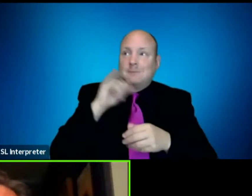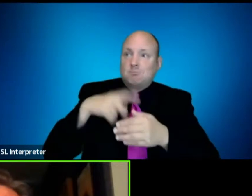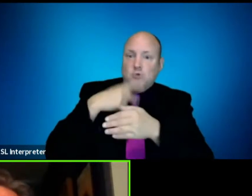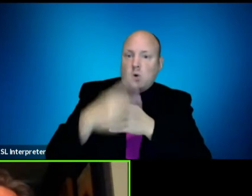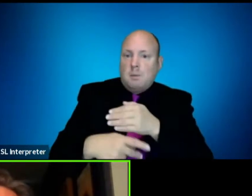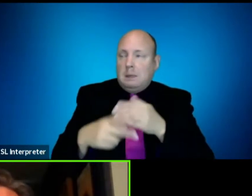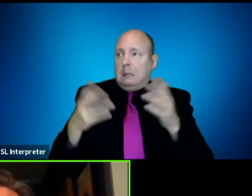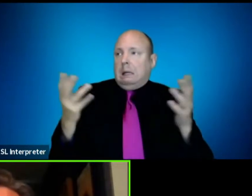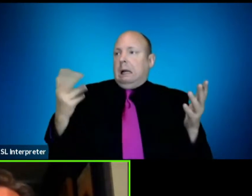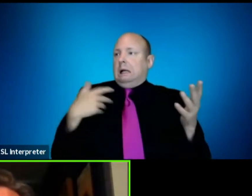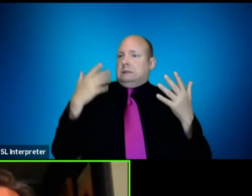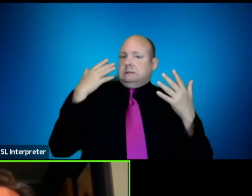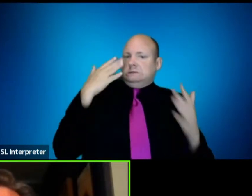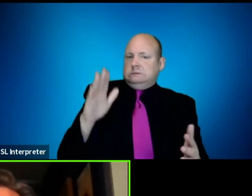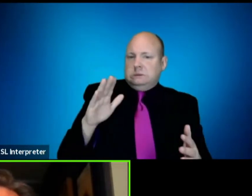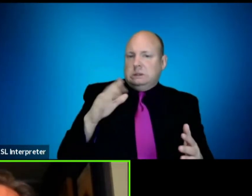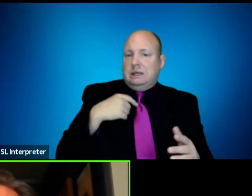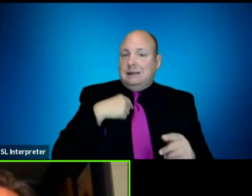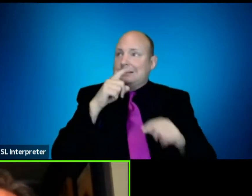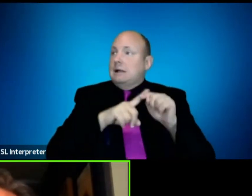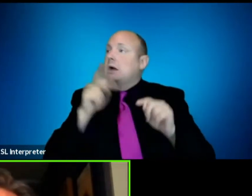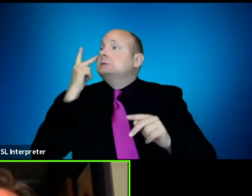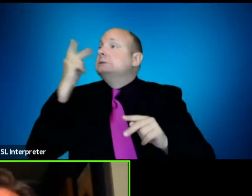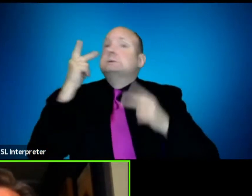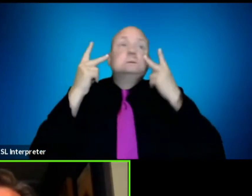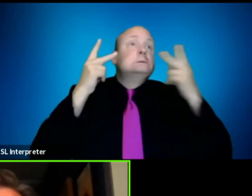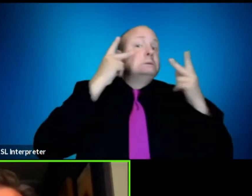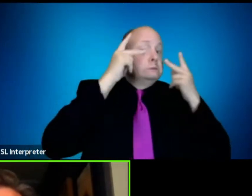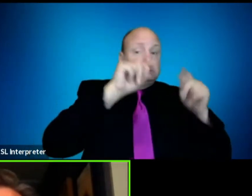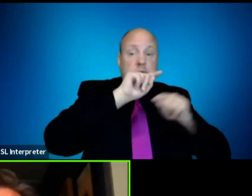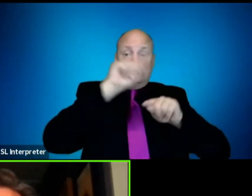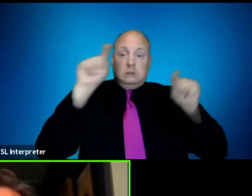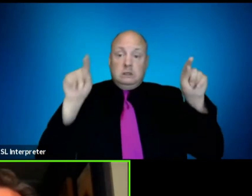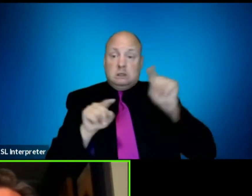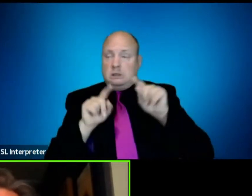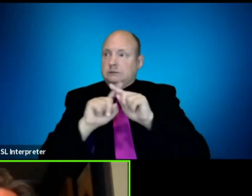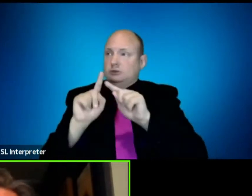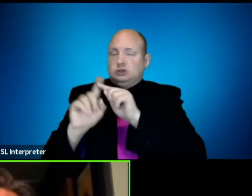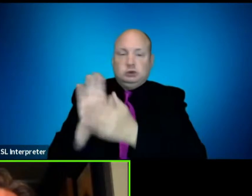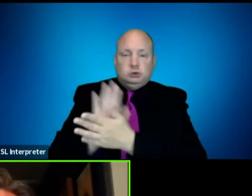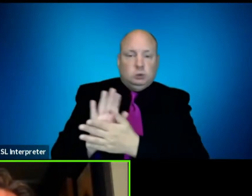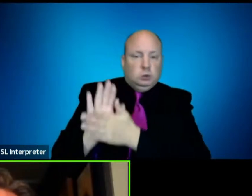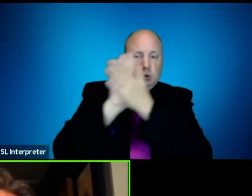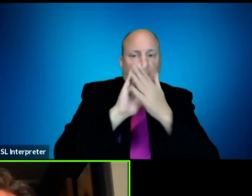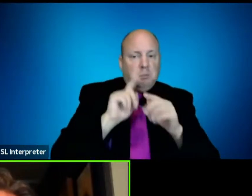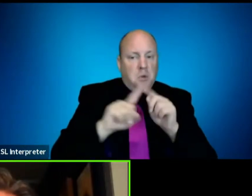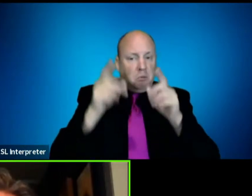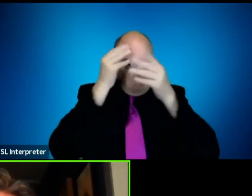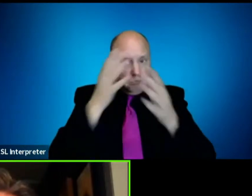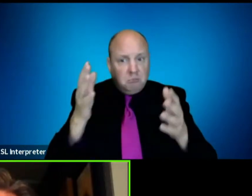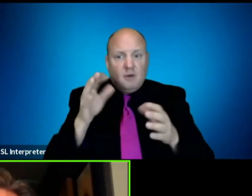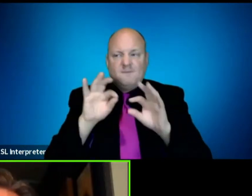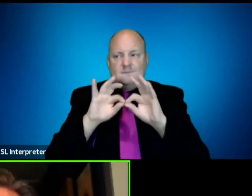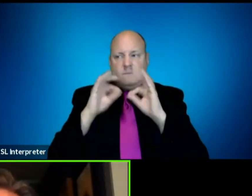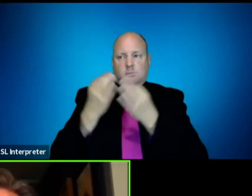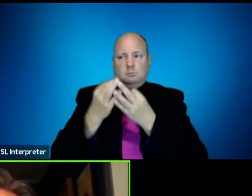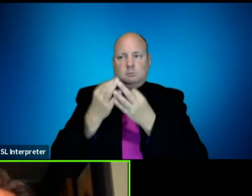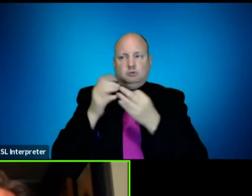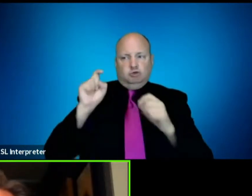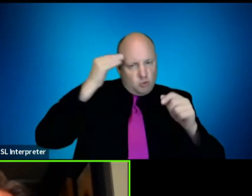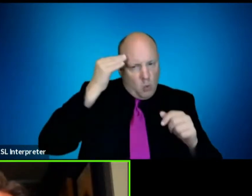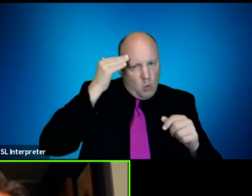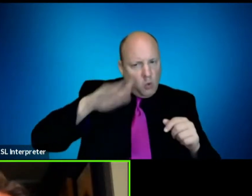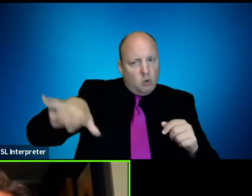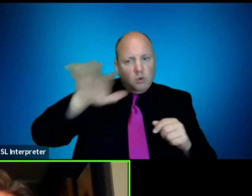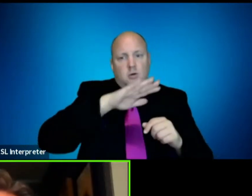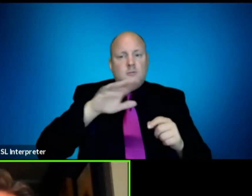not, so that families know about the activities their schools are doing to protect the students in schools, to protect the staff in